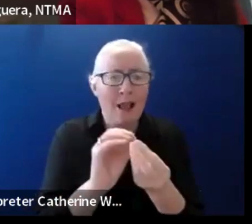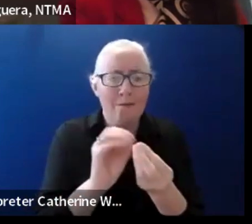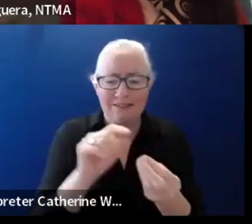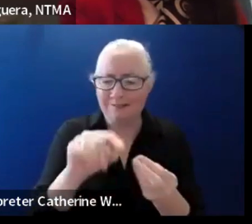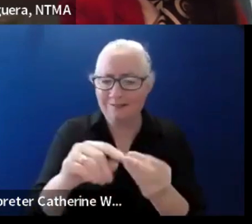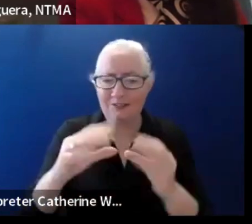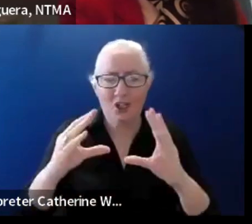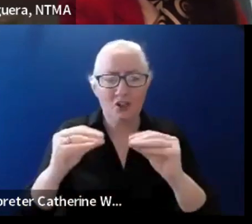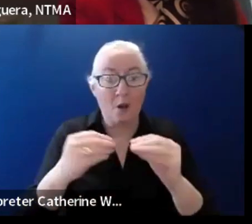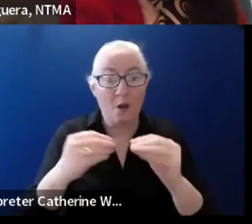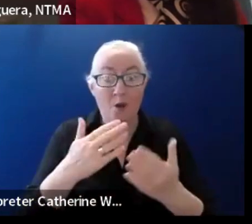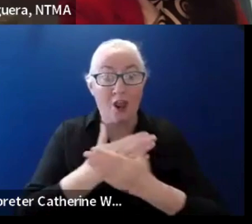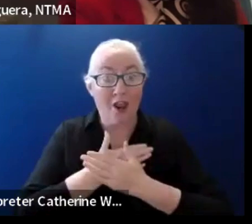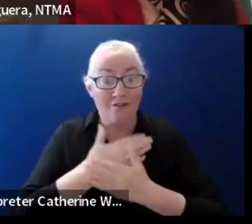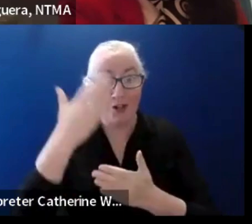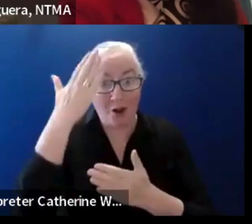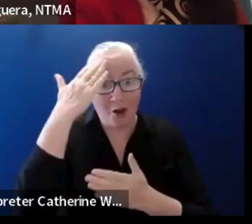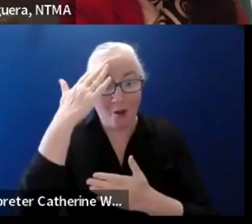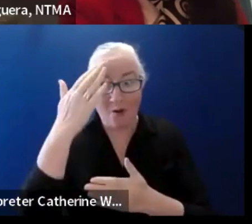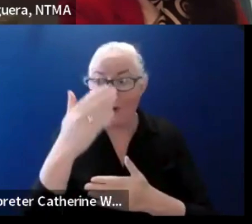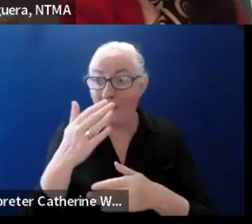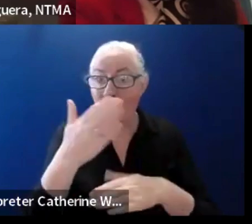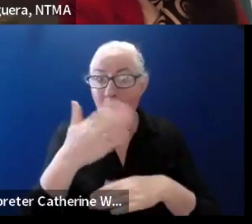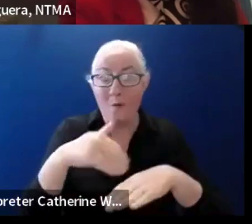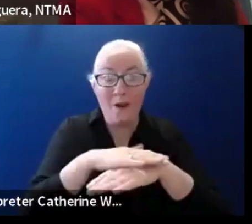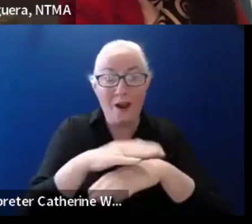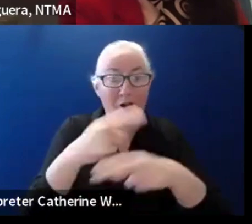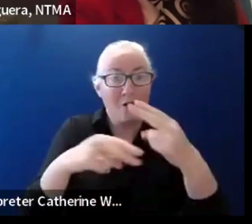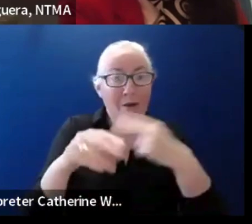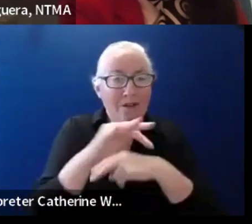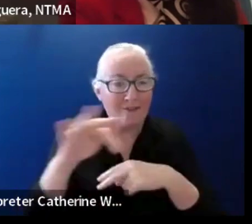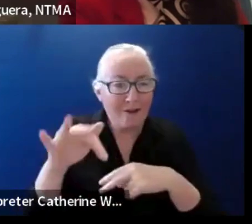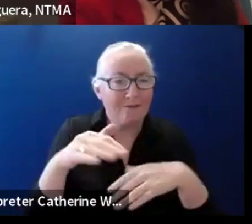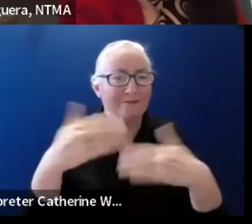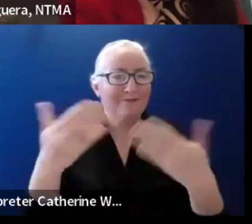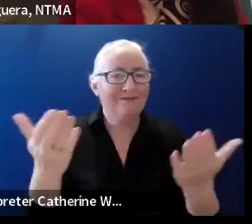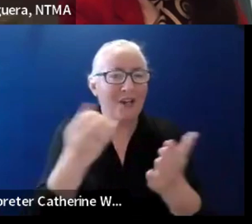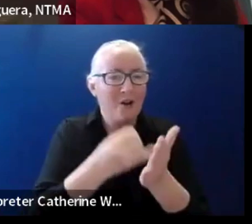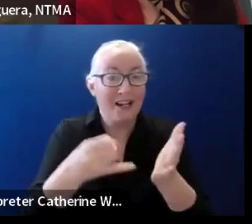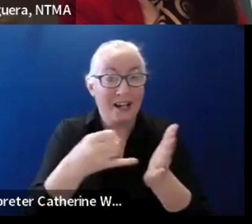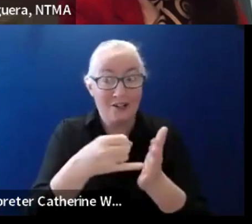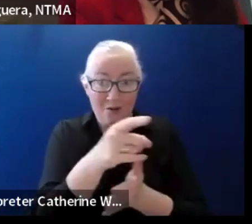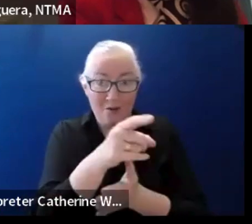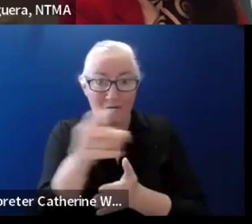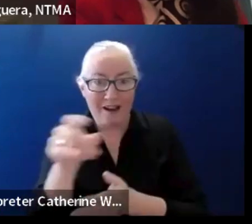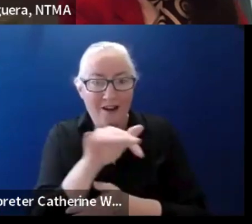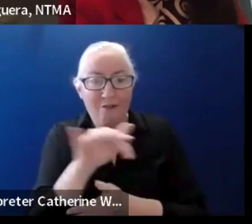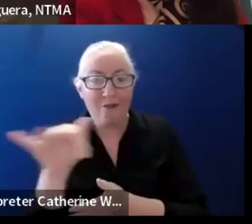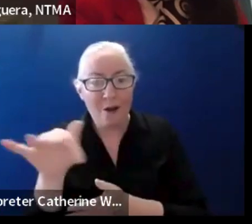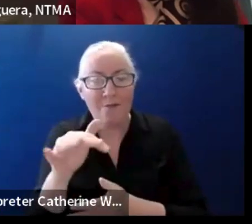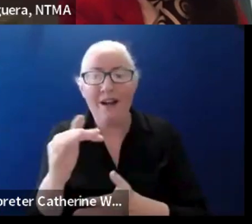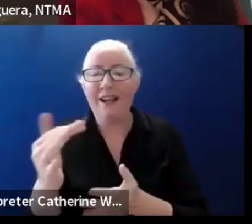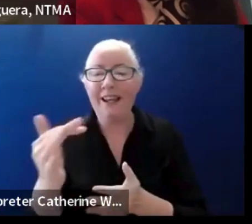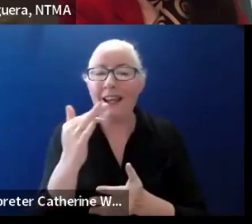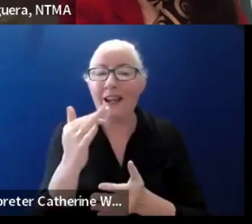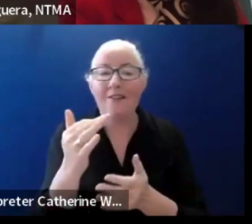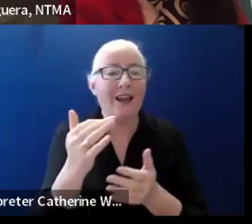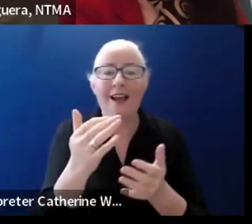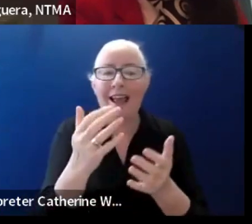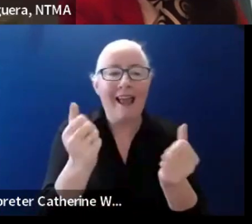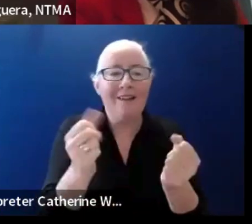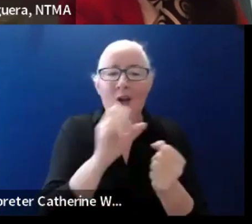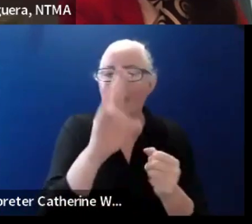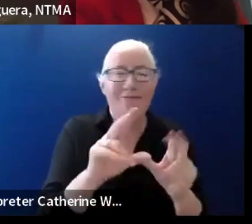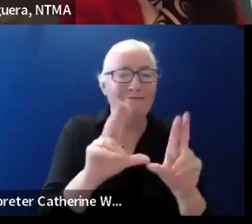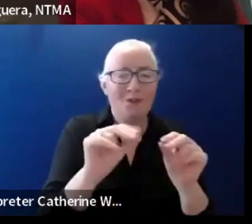We'd love to hear which organisations you're joining us from, or if you have any questions. If you do have questions, we won't be able to answer them